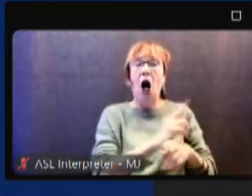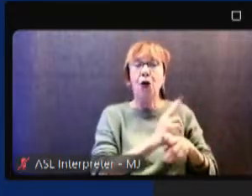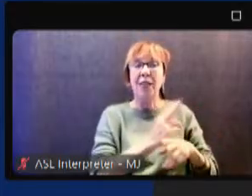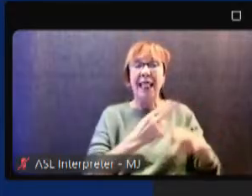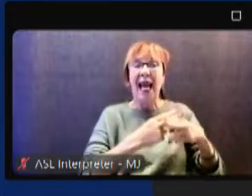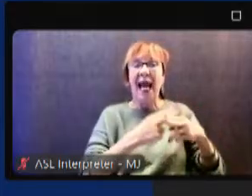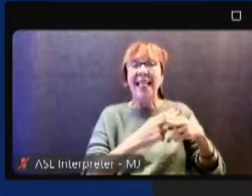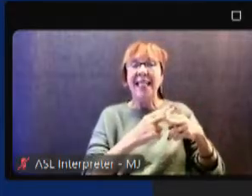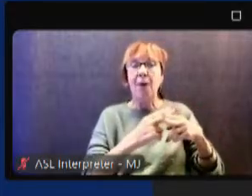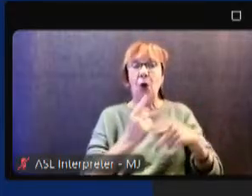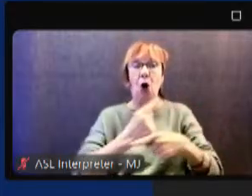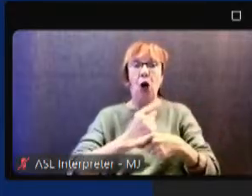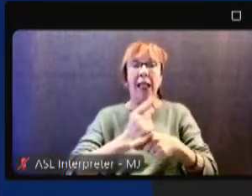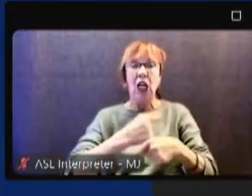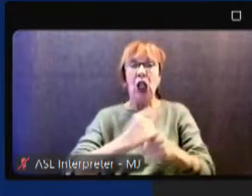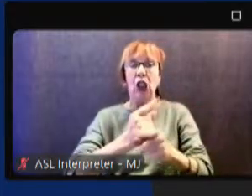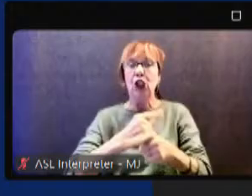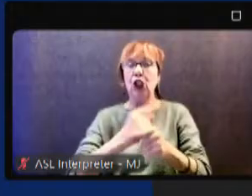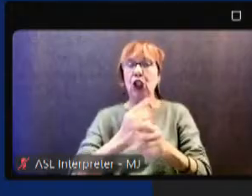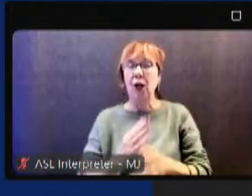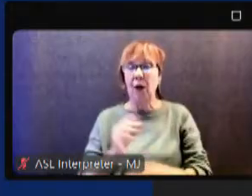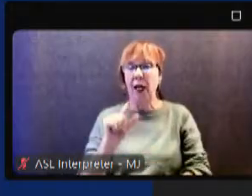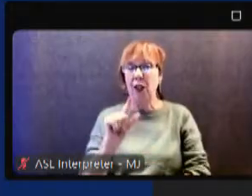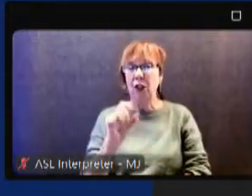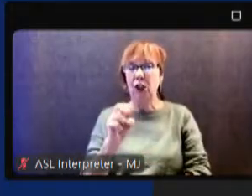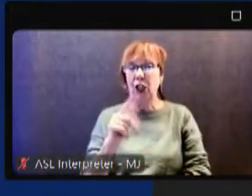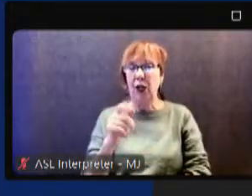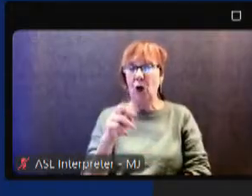will we be put back on regular power?